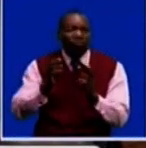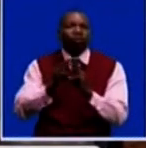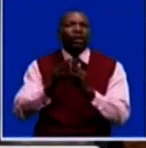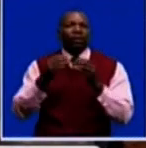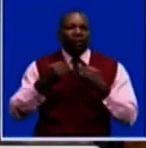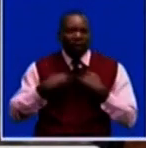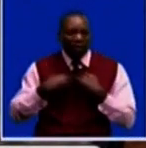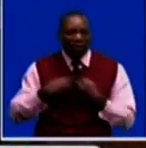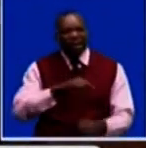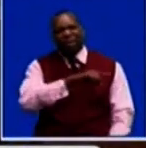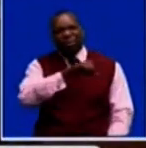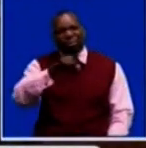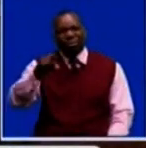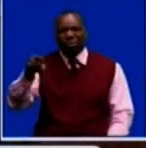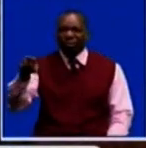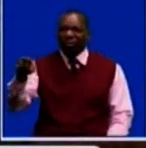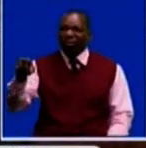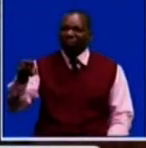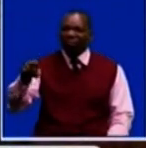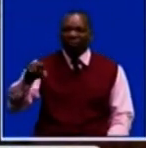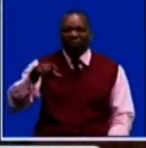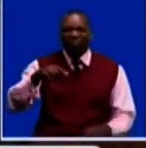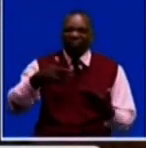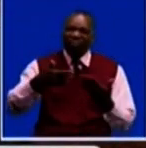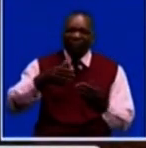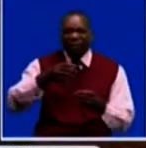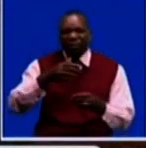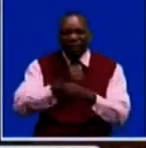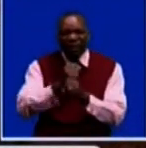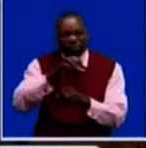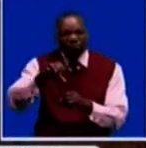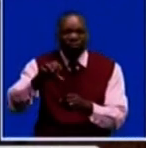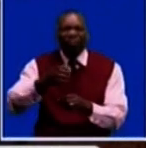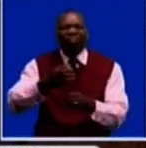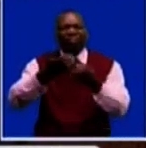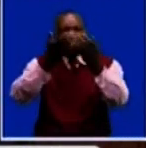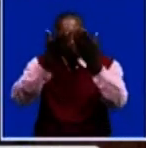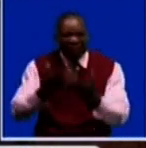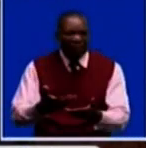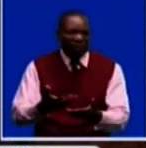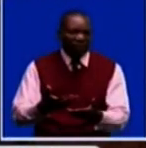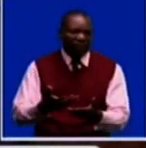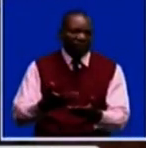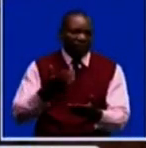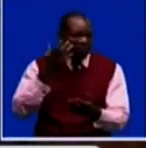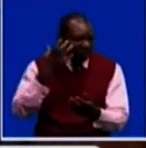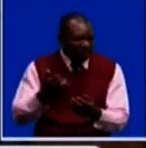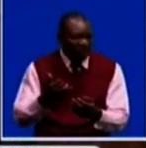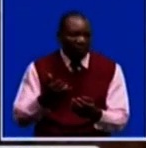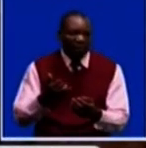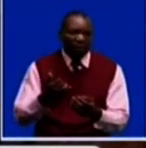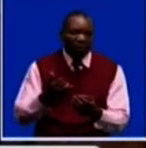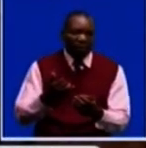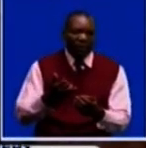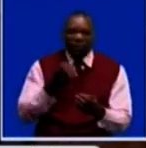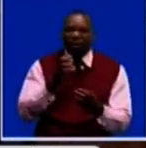are overloading children, and what are they looking for now? Leakages, because they can't cope. You can even prepare one